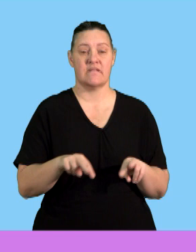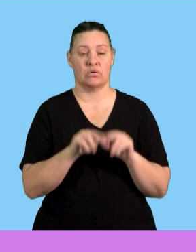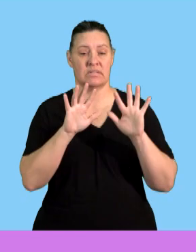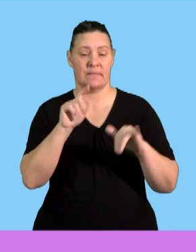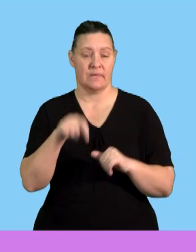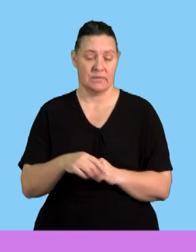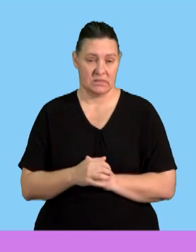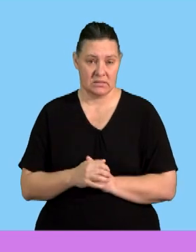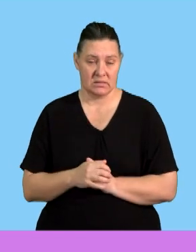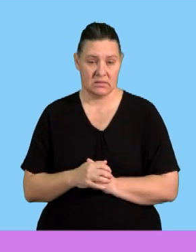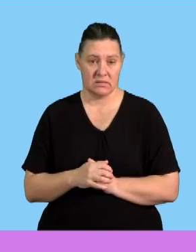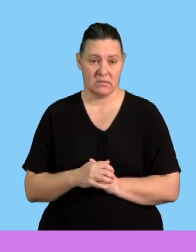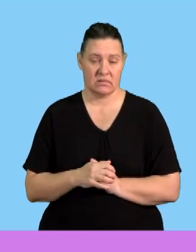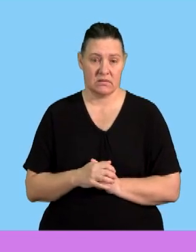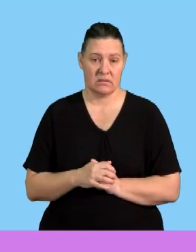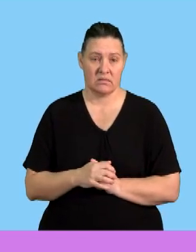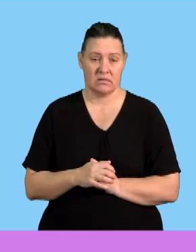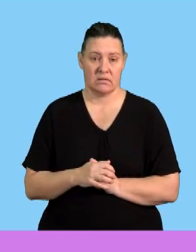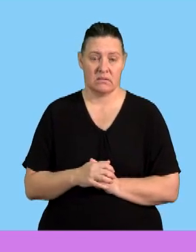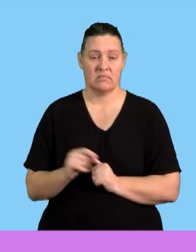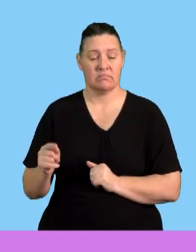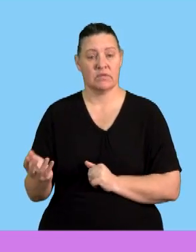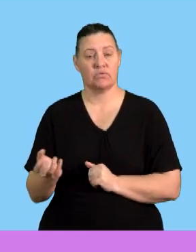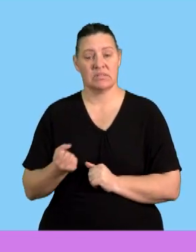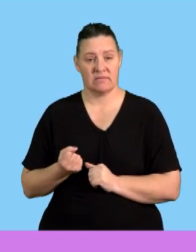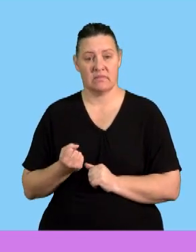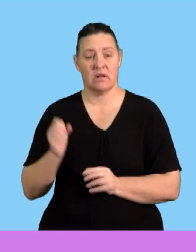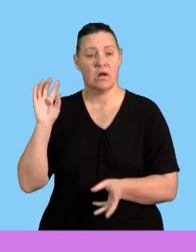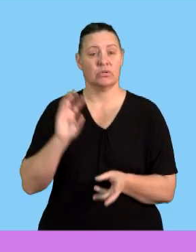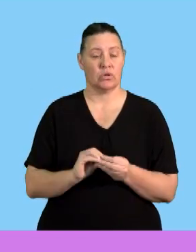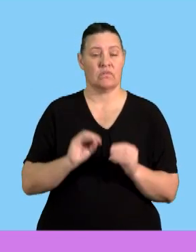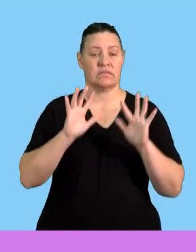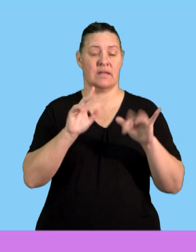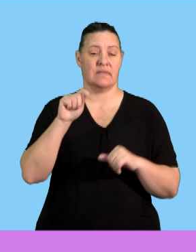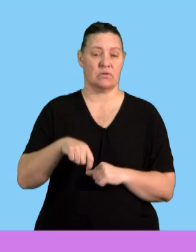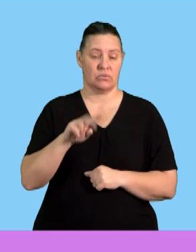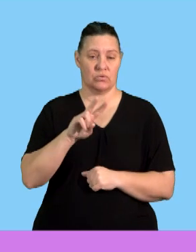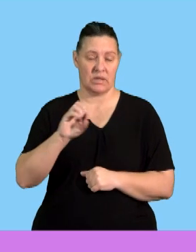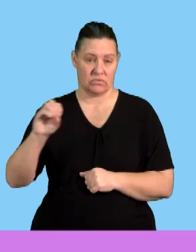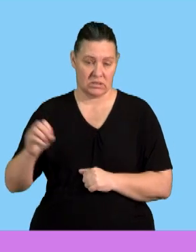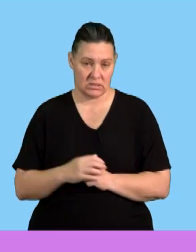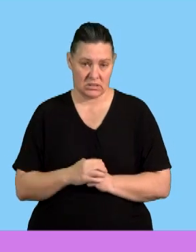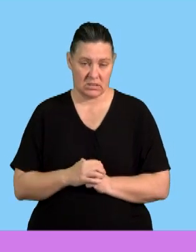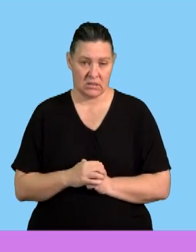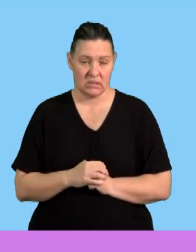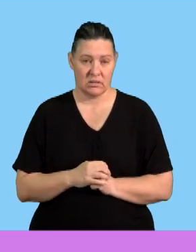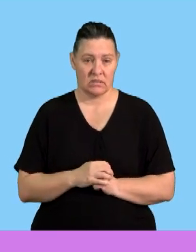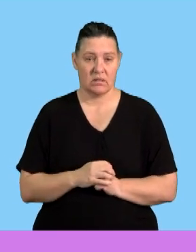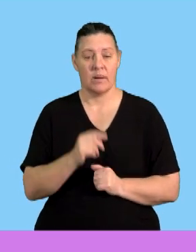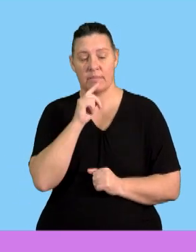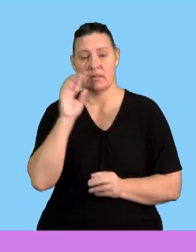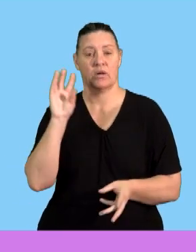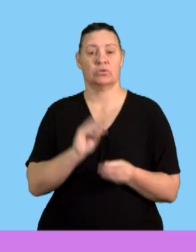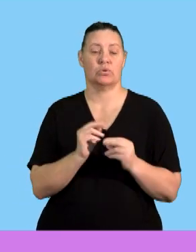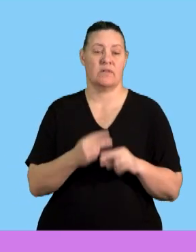is 10,000. And then he received a total of 10,200. That would be